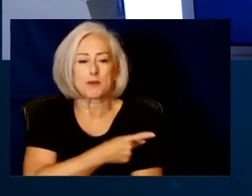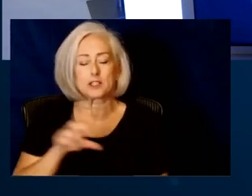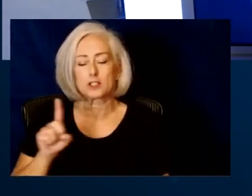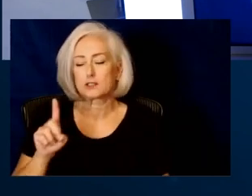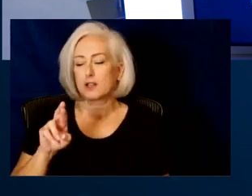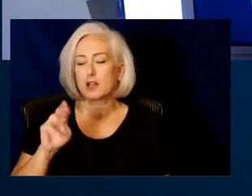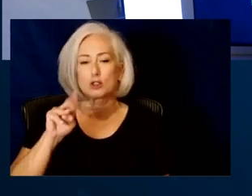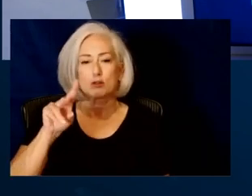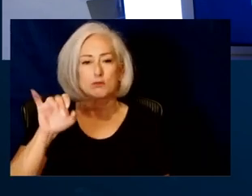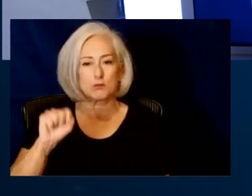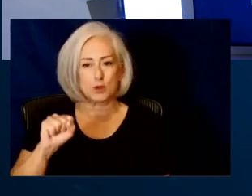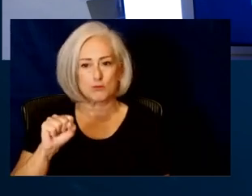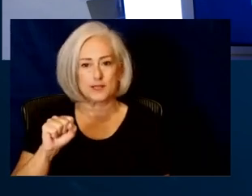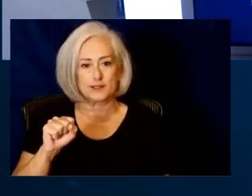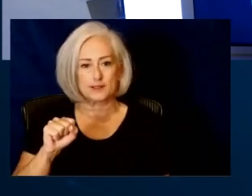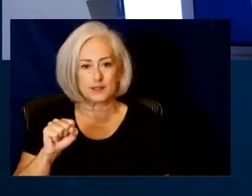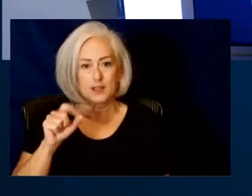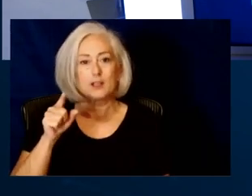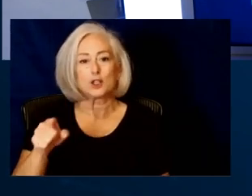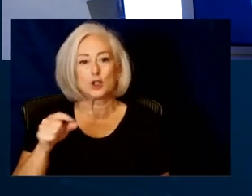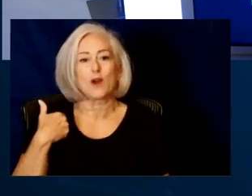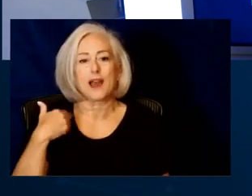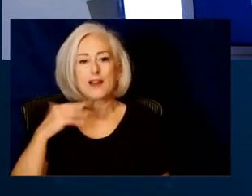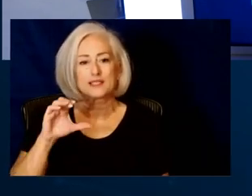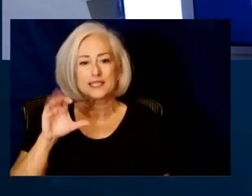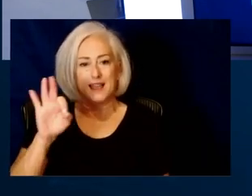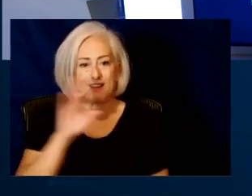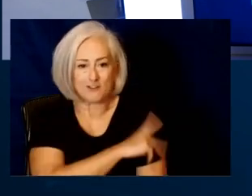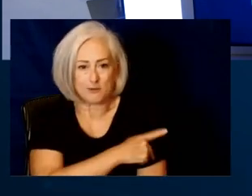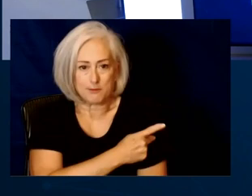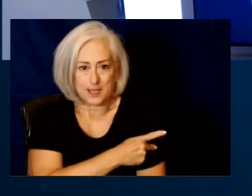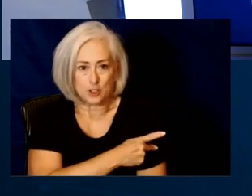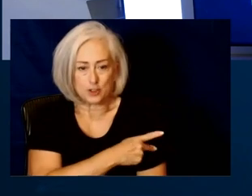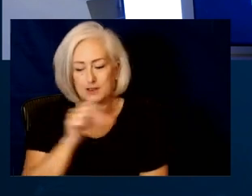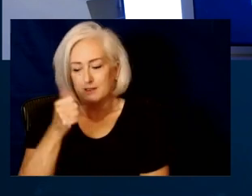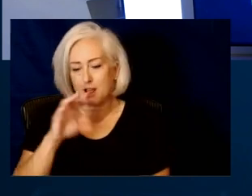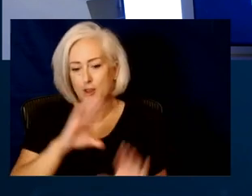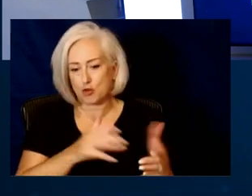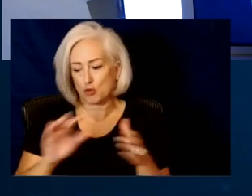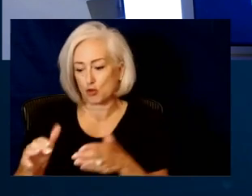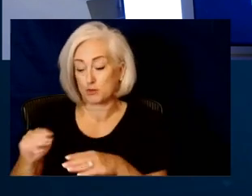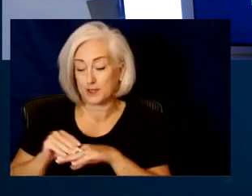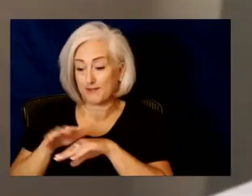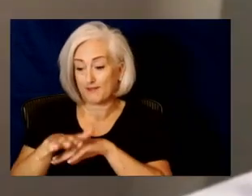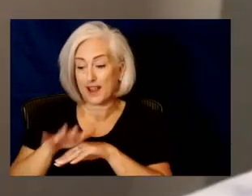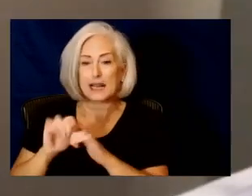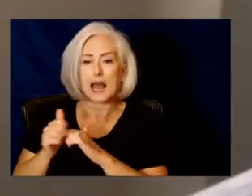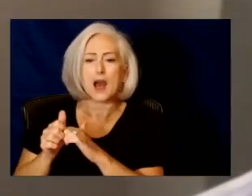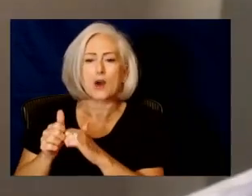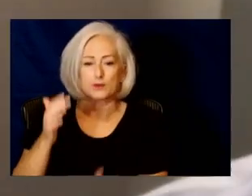you? You're with our CF patient population or other groups. Have they been affected?